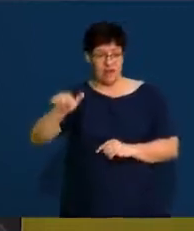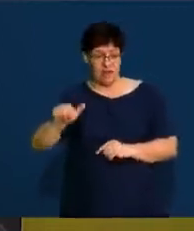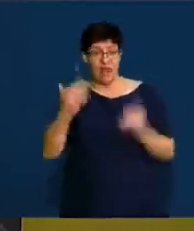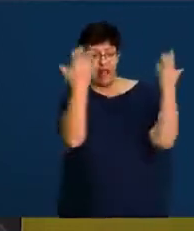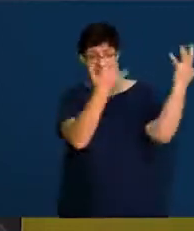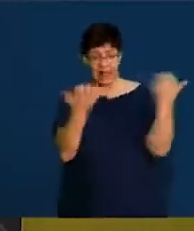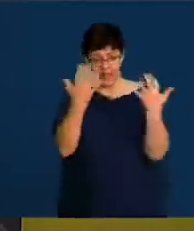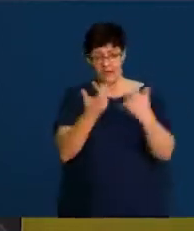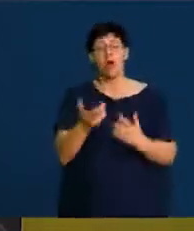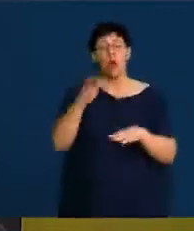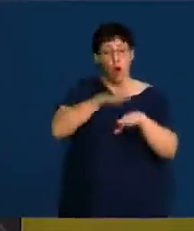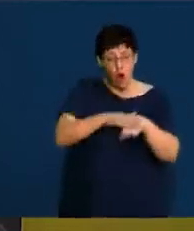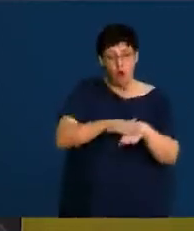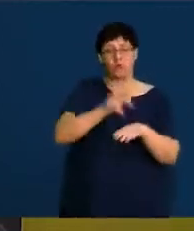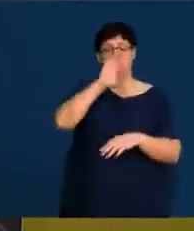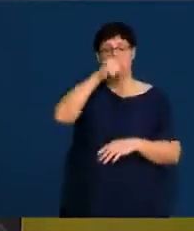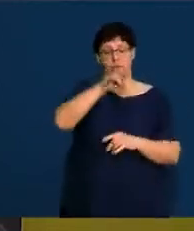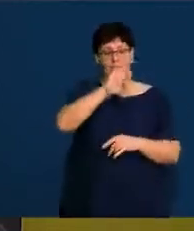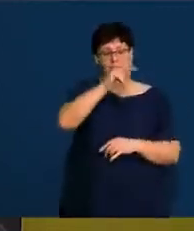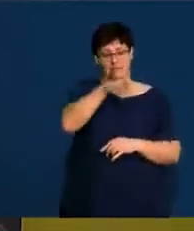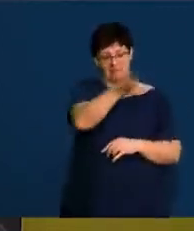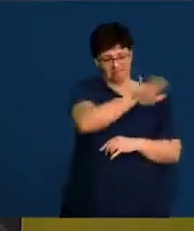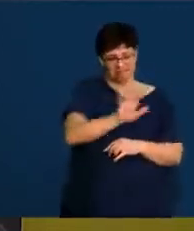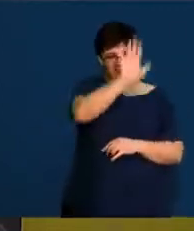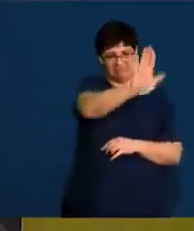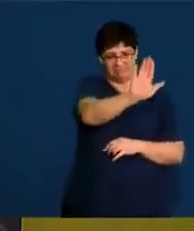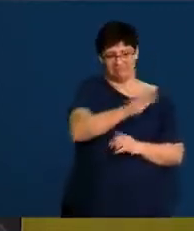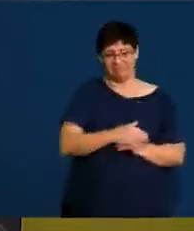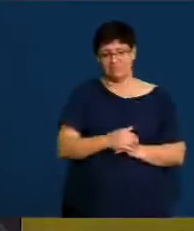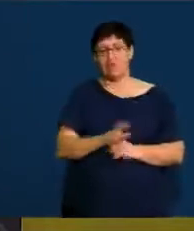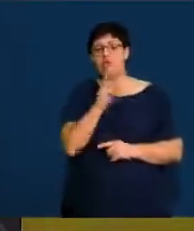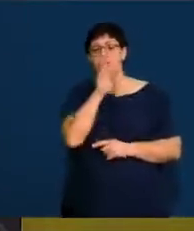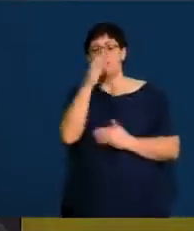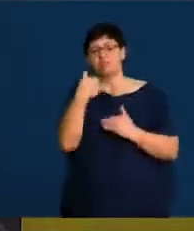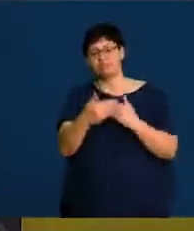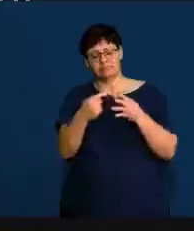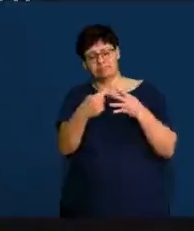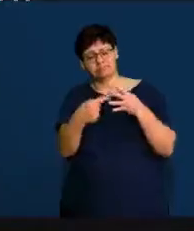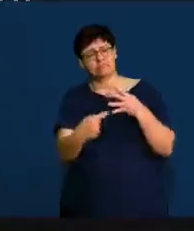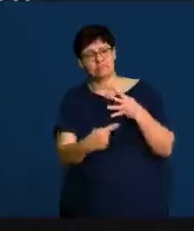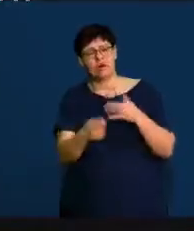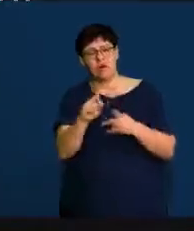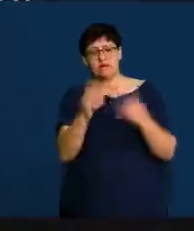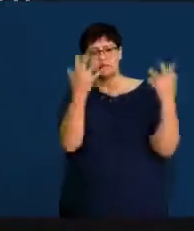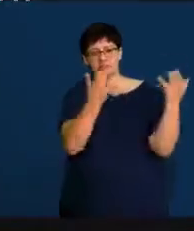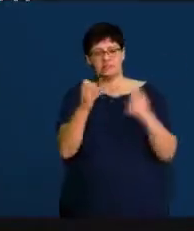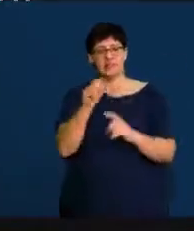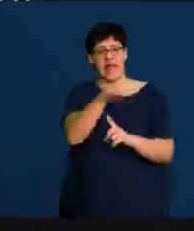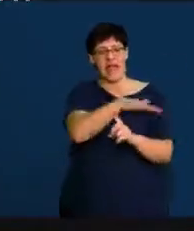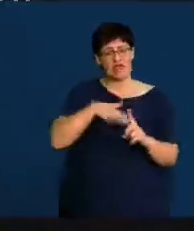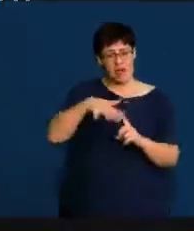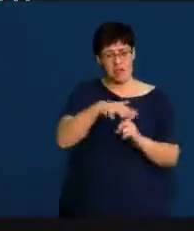area on a topographical map. Now, note the following. In terms of the calculation of area,